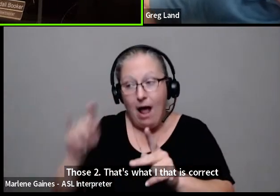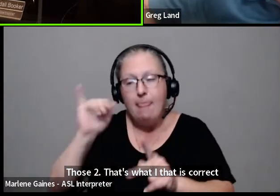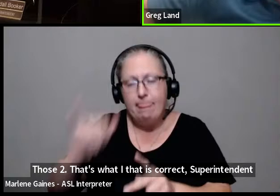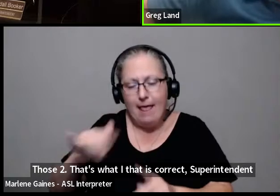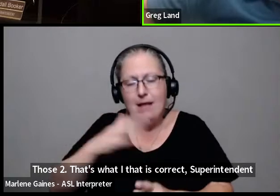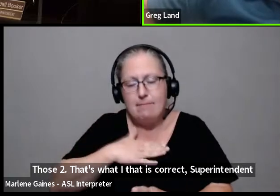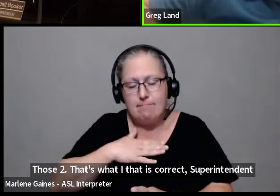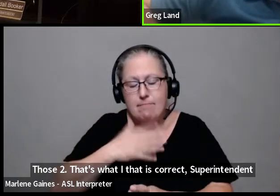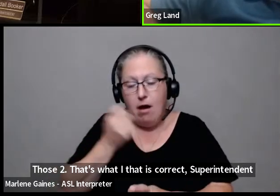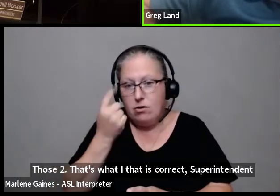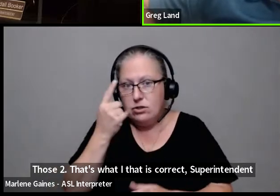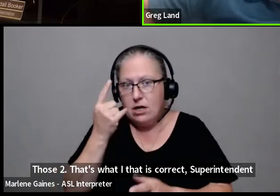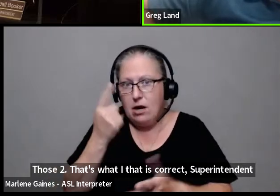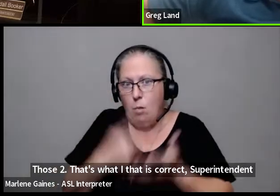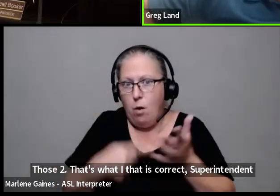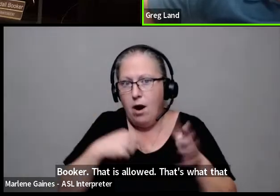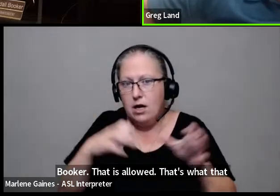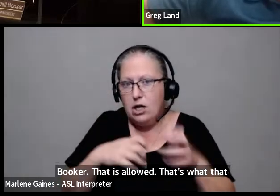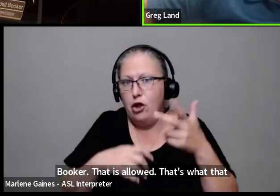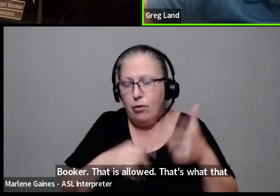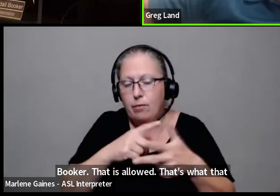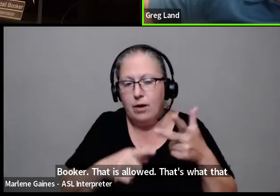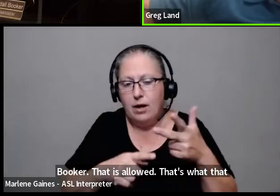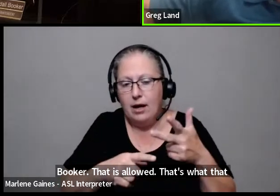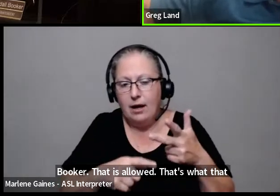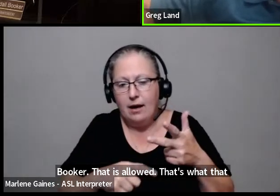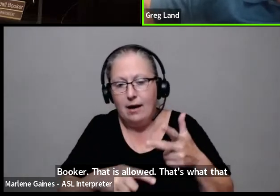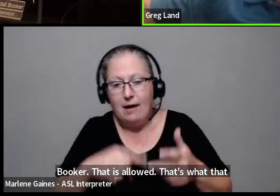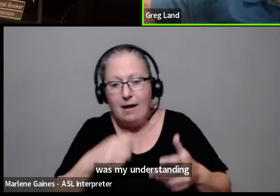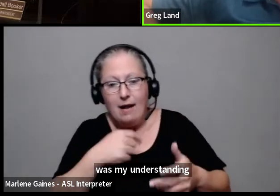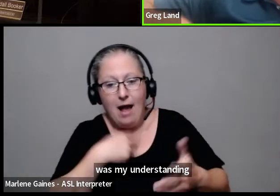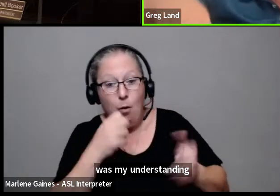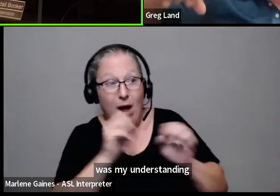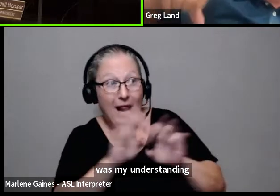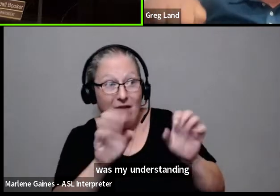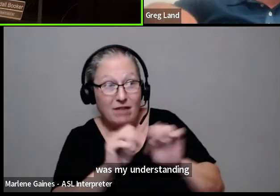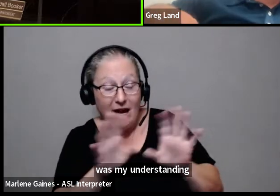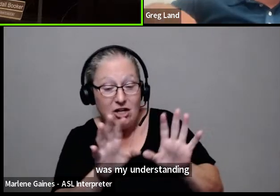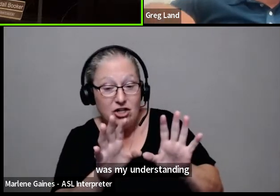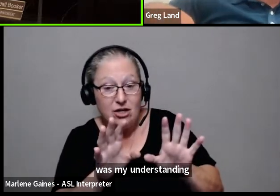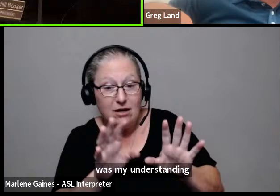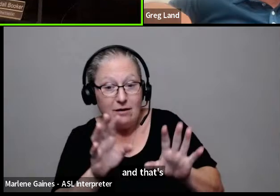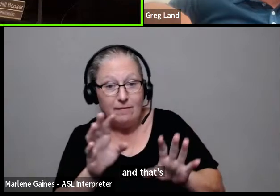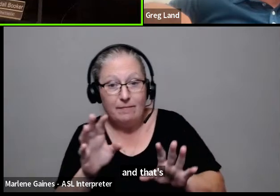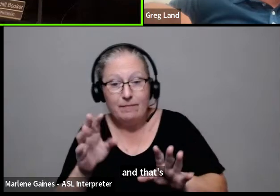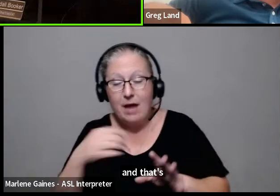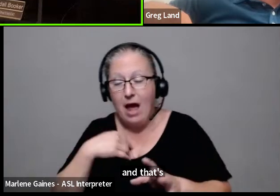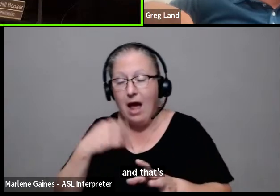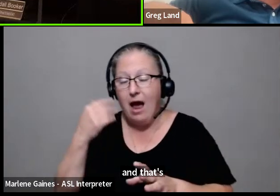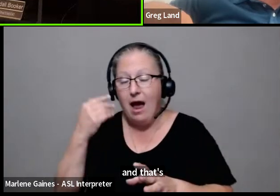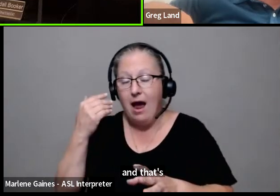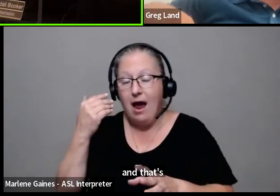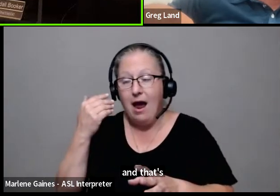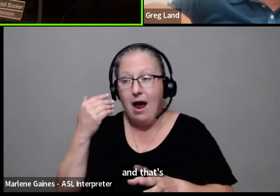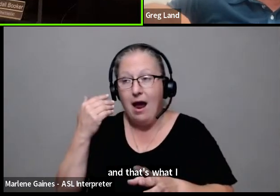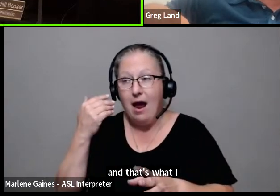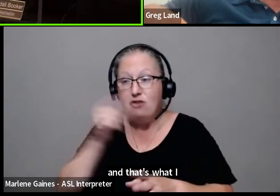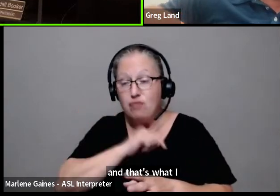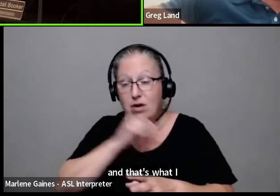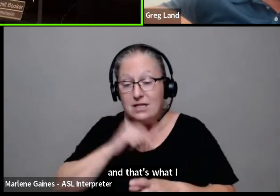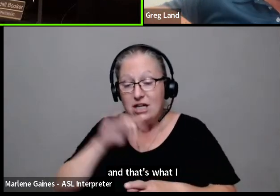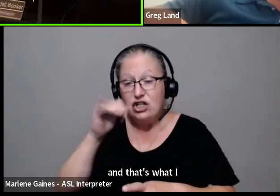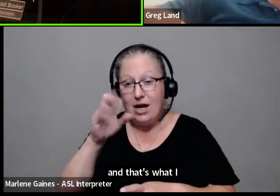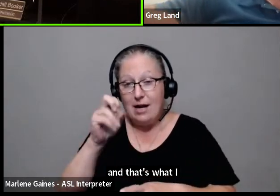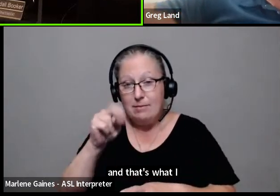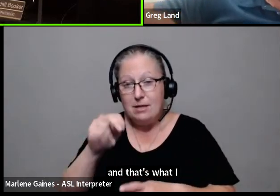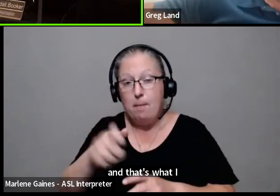was that my what's in the understanding notes? and that's what I did. Yeah, that's what I was. Is don't that have what's that- in the I don't- notes? Because I just I want don't have that. clarification. Yeah, I don't Yeah. have that as my understanding. I have that Trustee Jacobson pulled